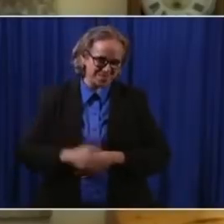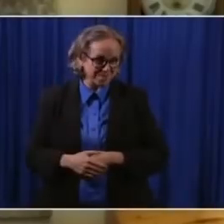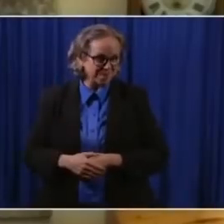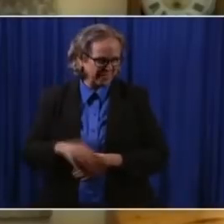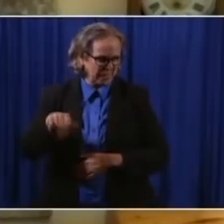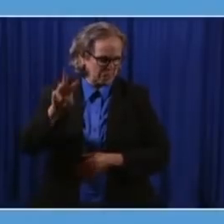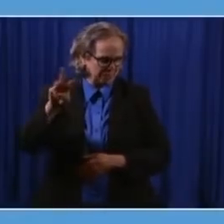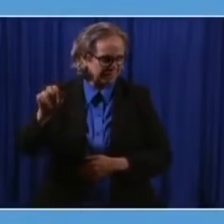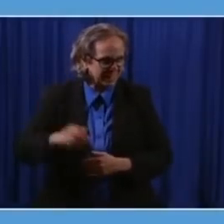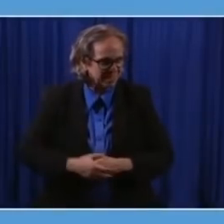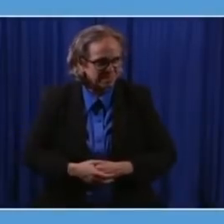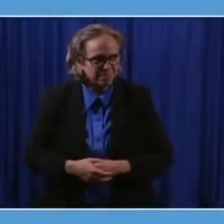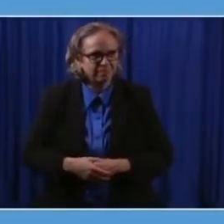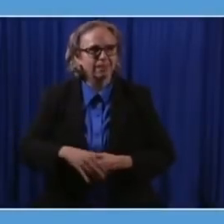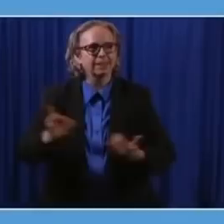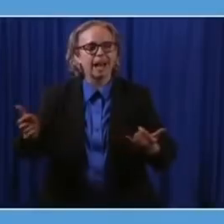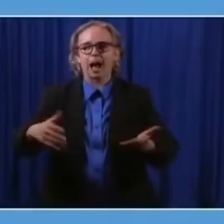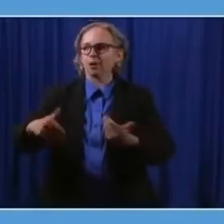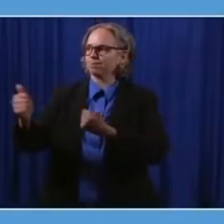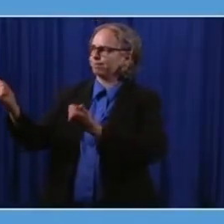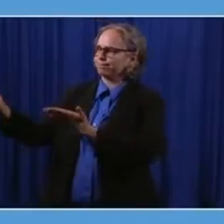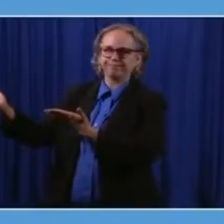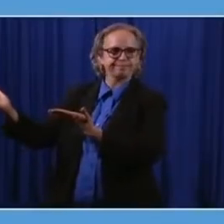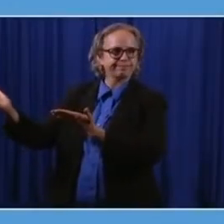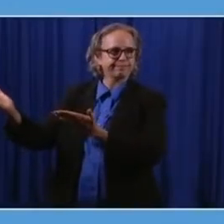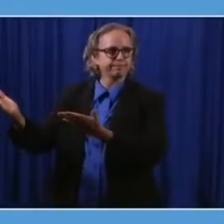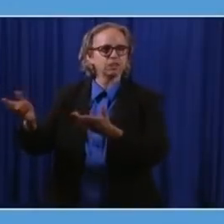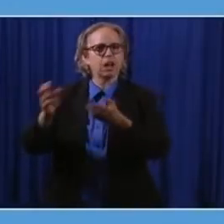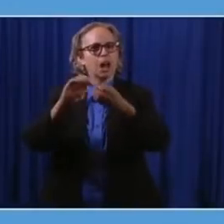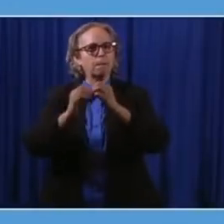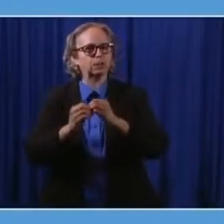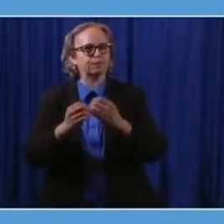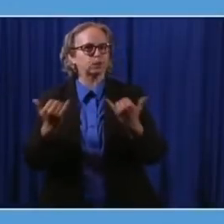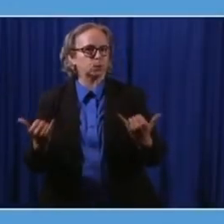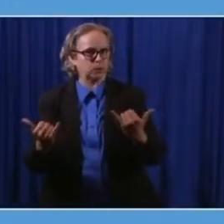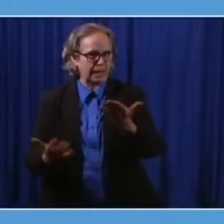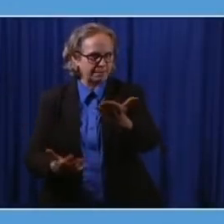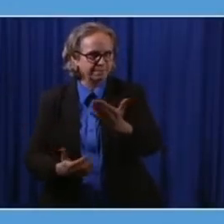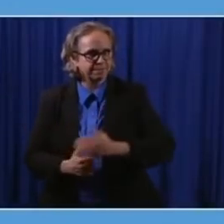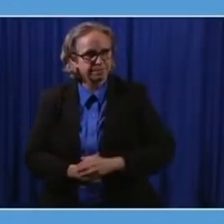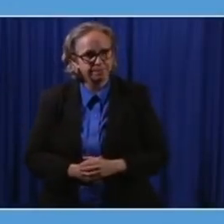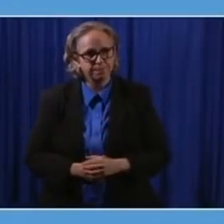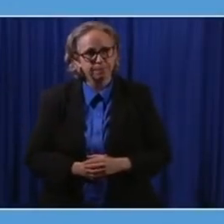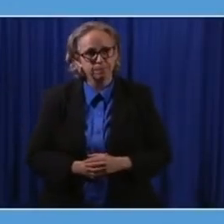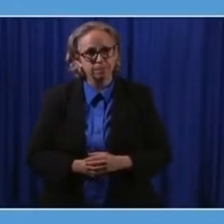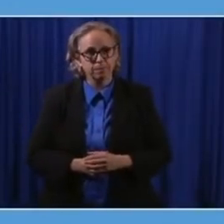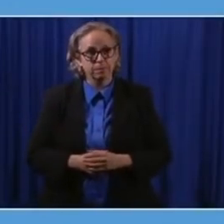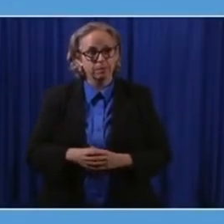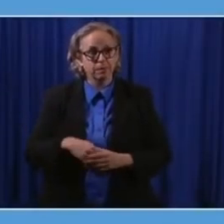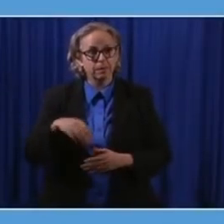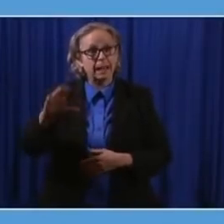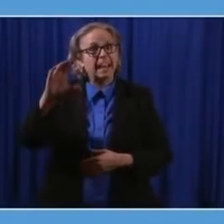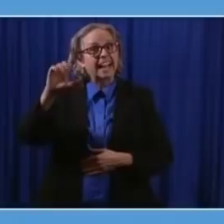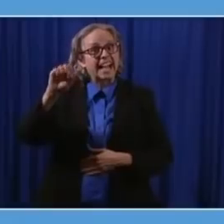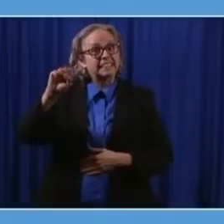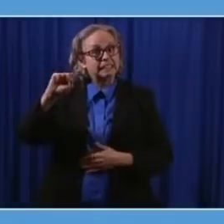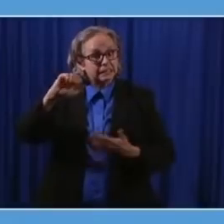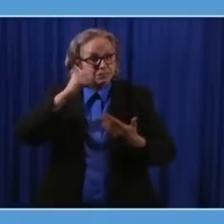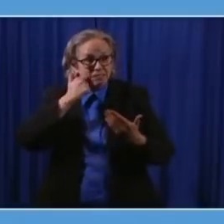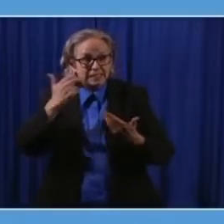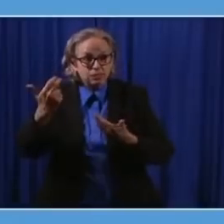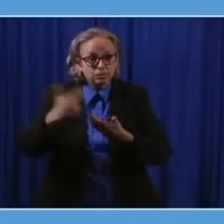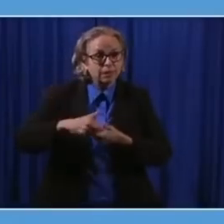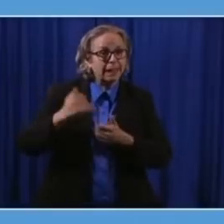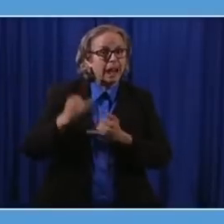What we're seeing today, we've actually, this is up. This is the number of cases. In the last 24 hours, we had 3